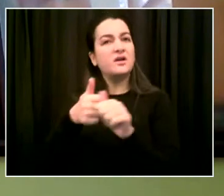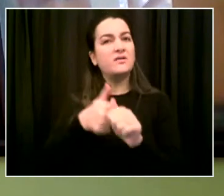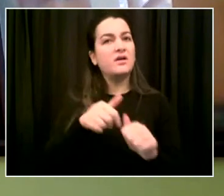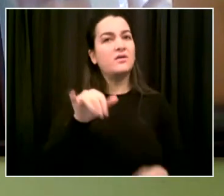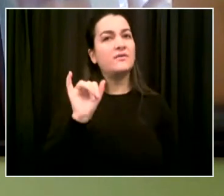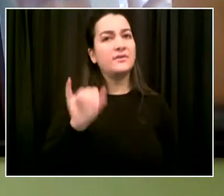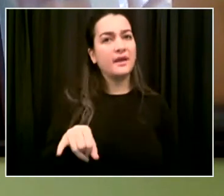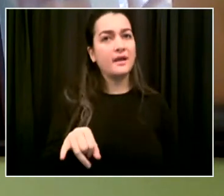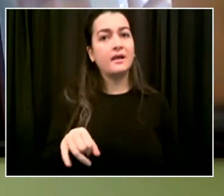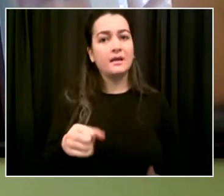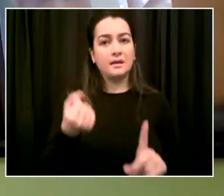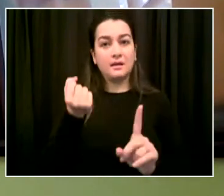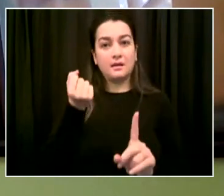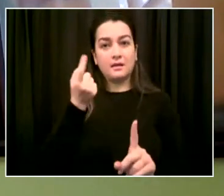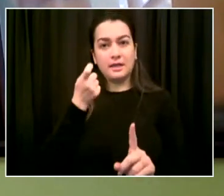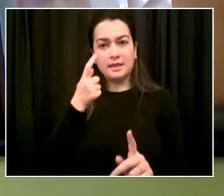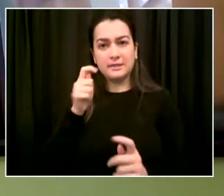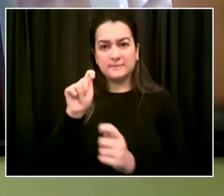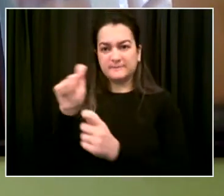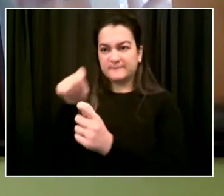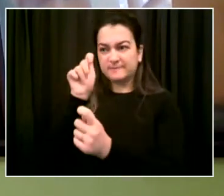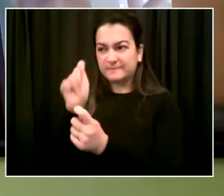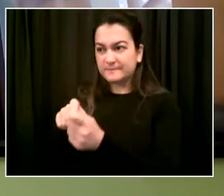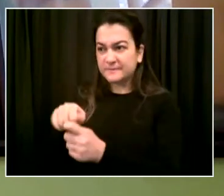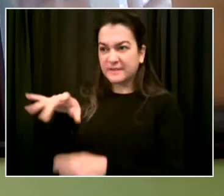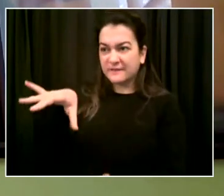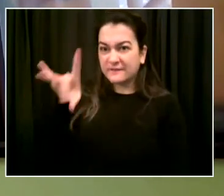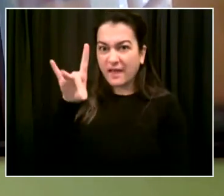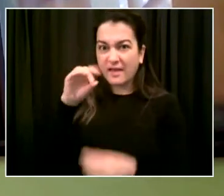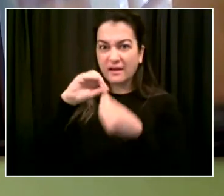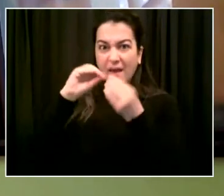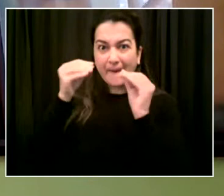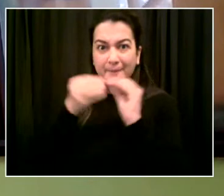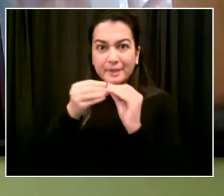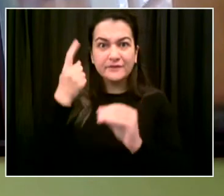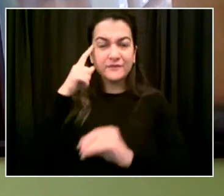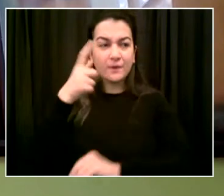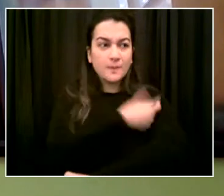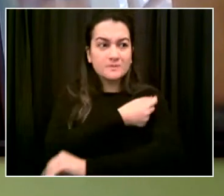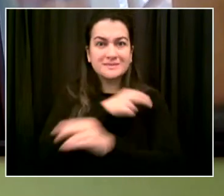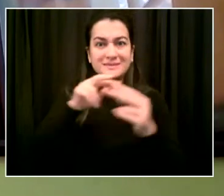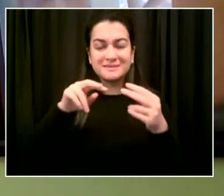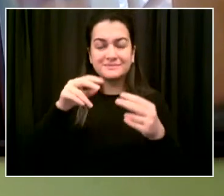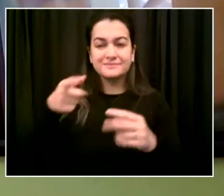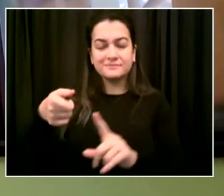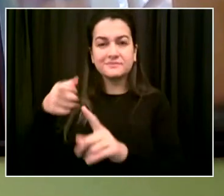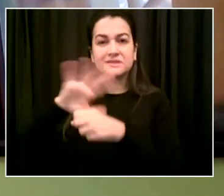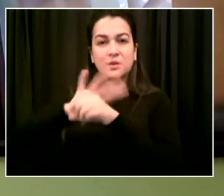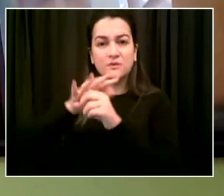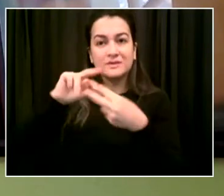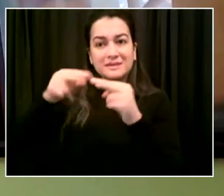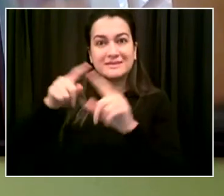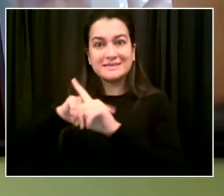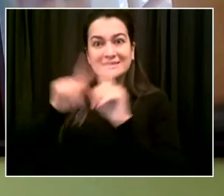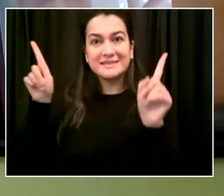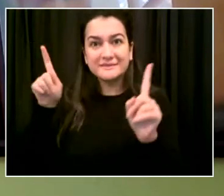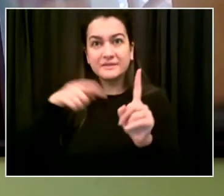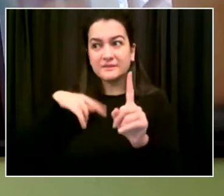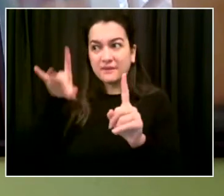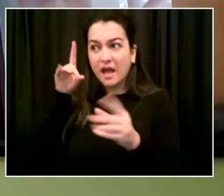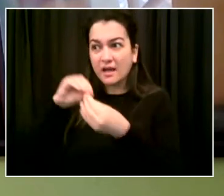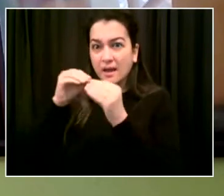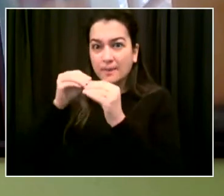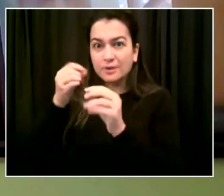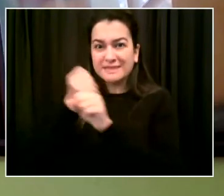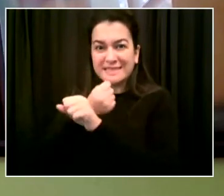heard from the White House and from CDC, they're also working on the ability to do that as well. So I do feel like